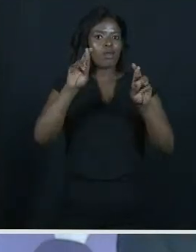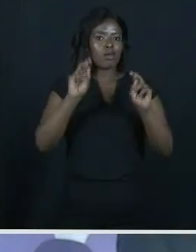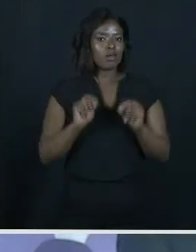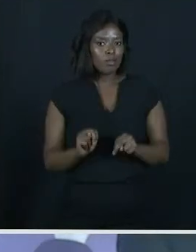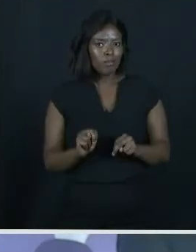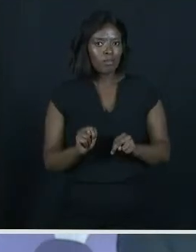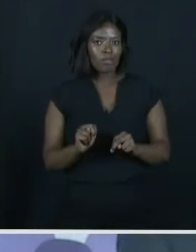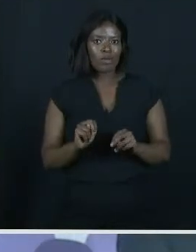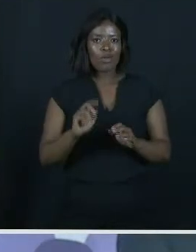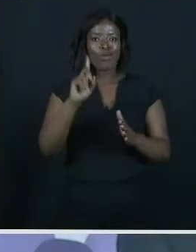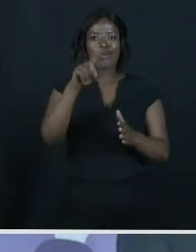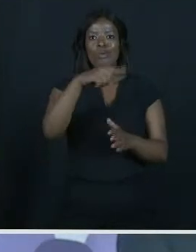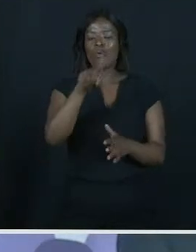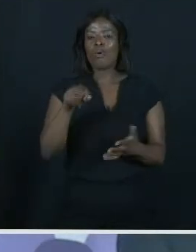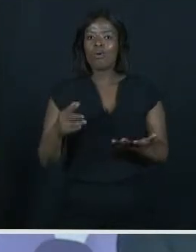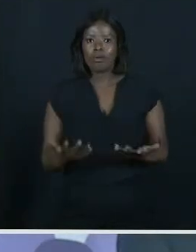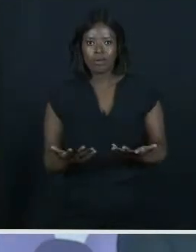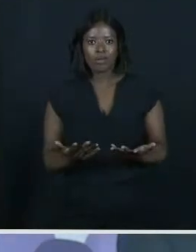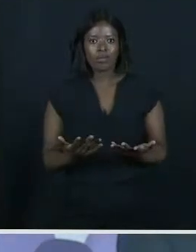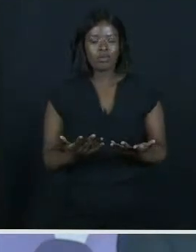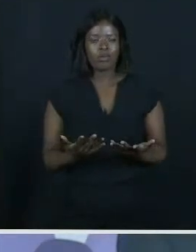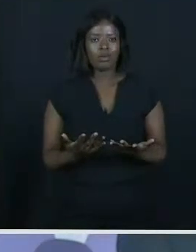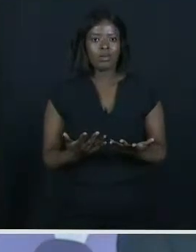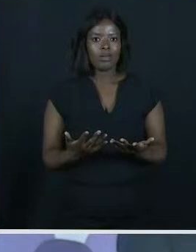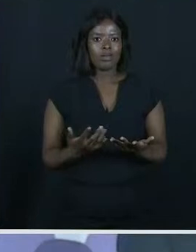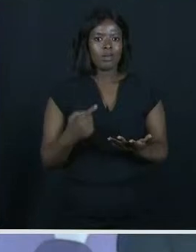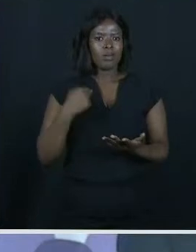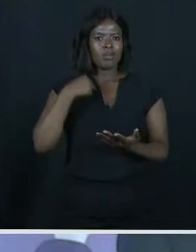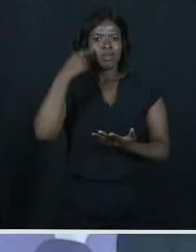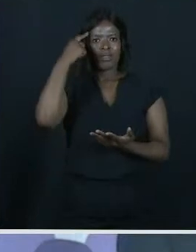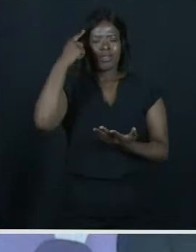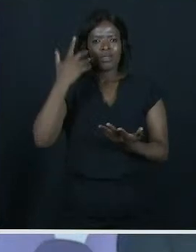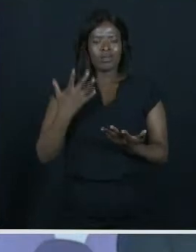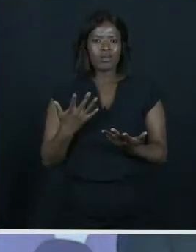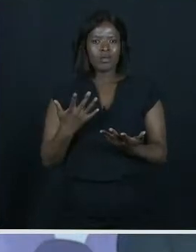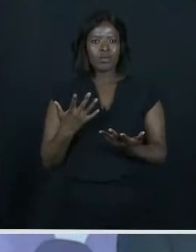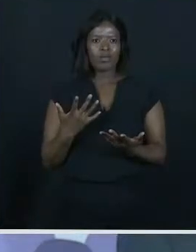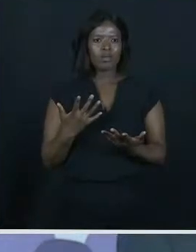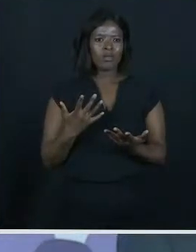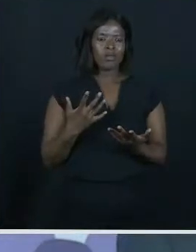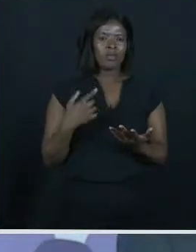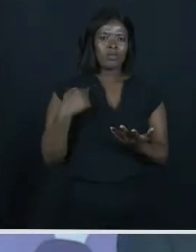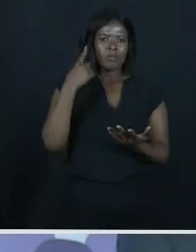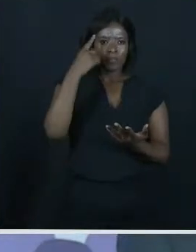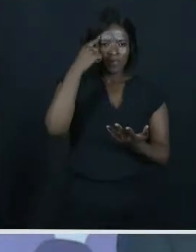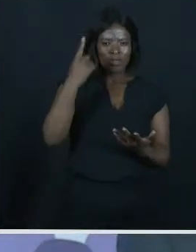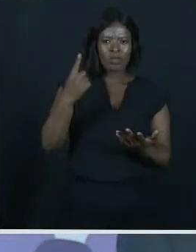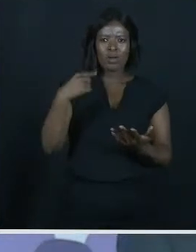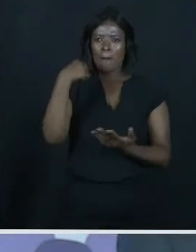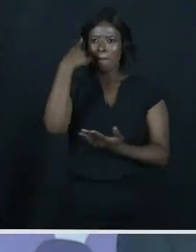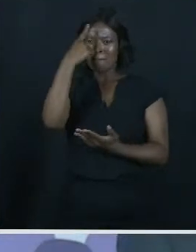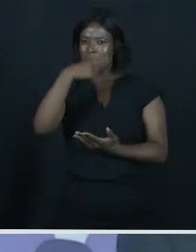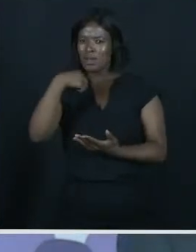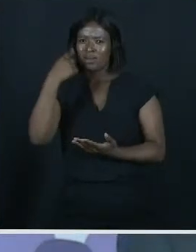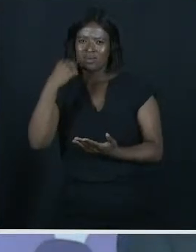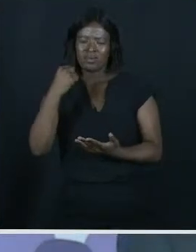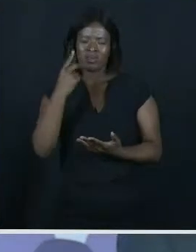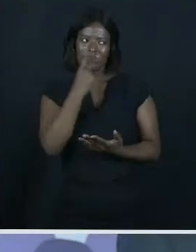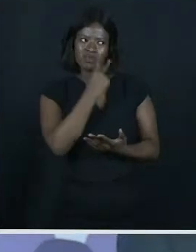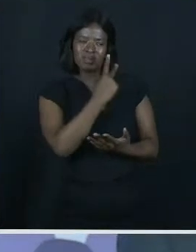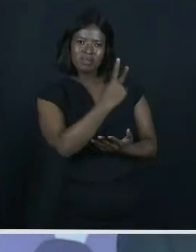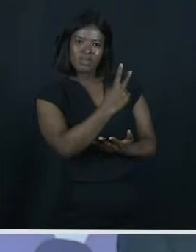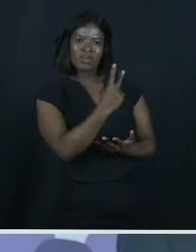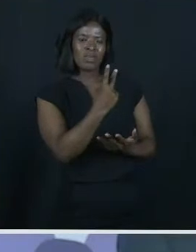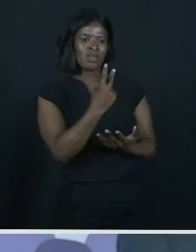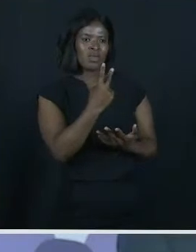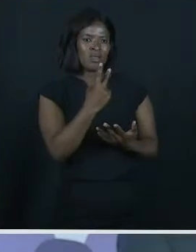clip played today put a face to statistics and made me wonder whether we prefer to see the faces of women who've been killed